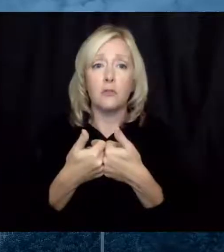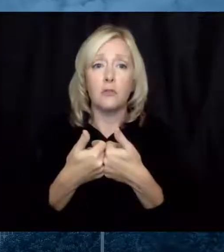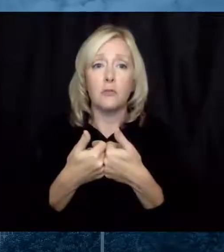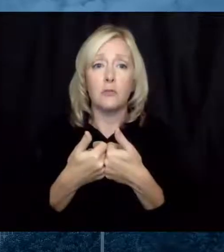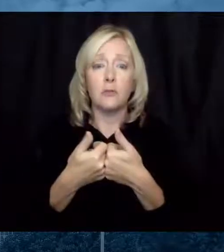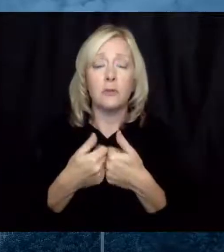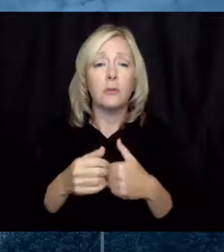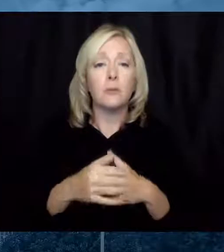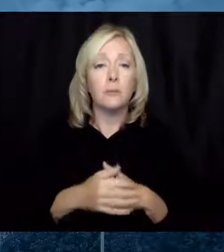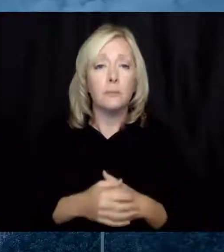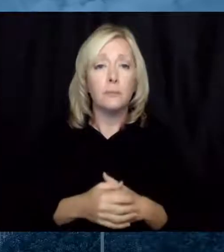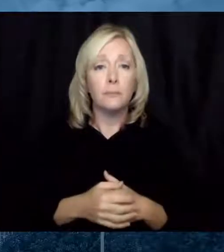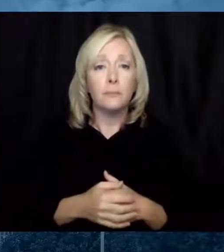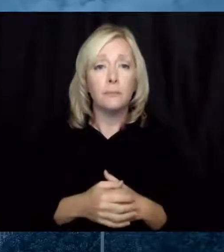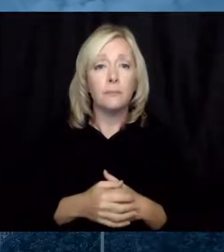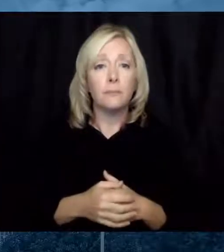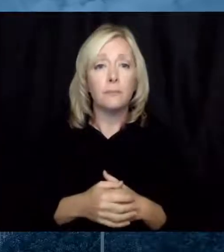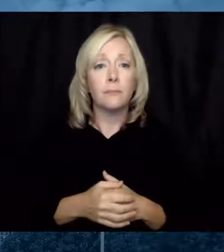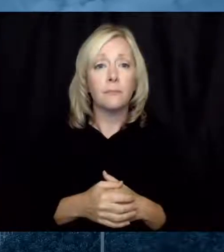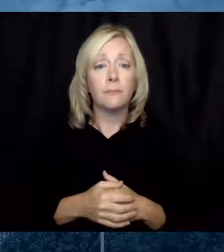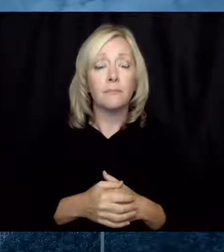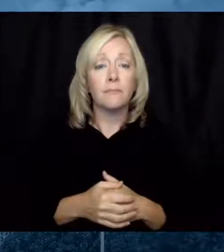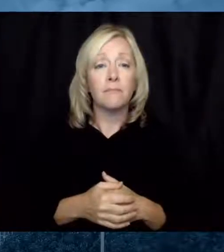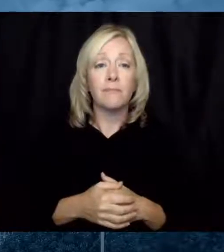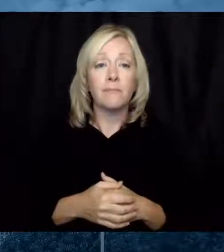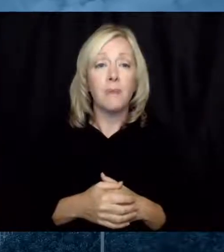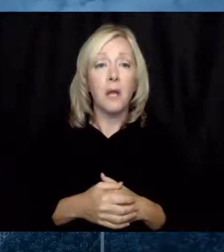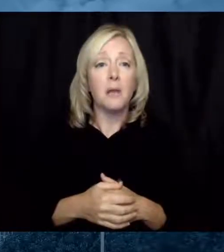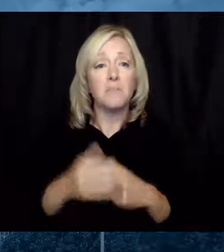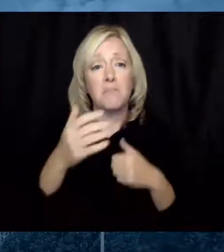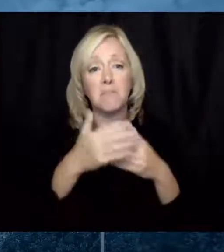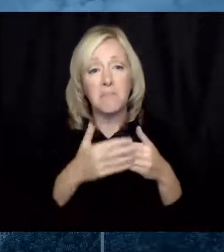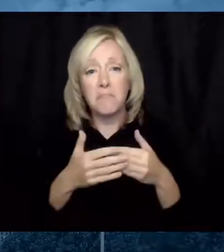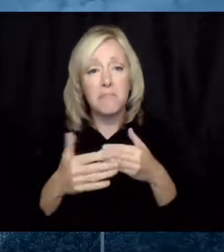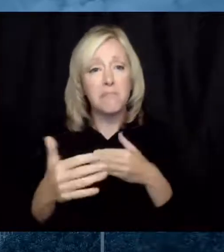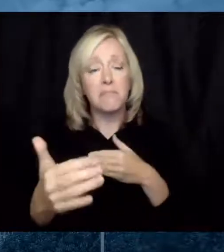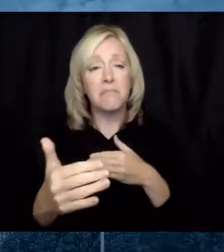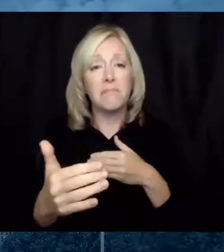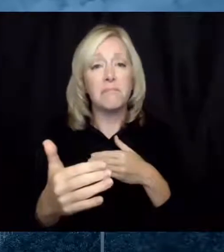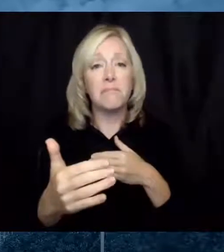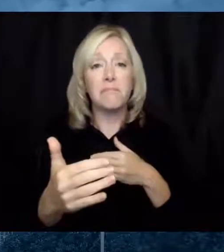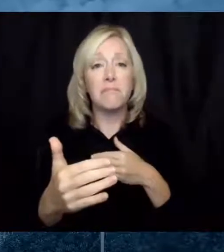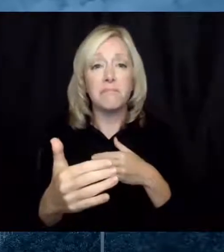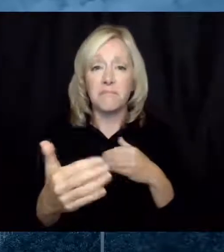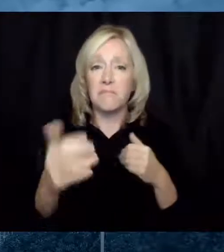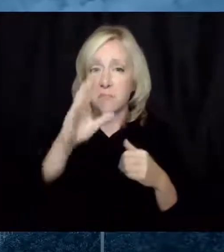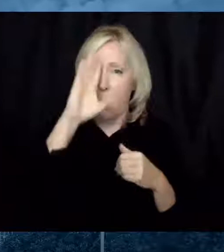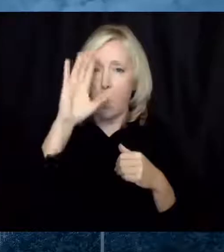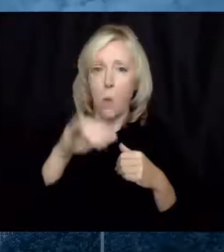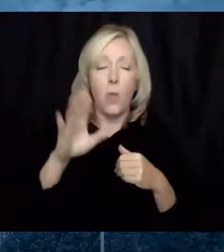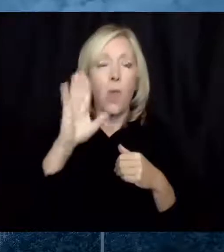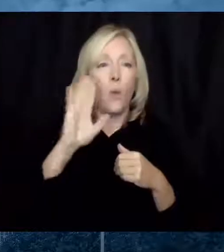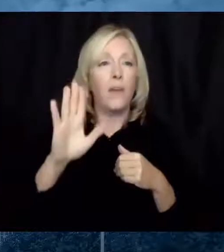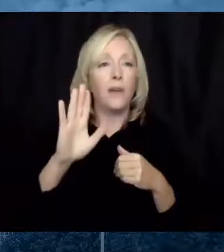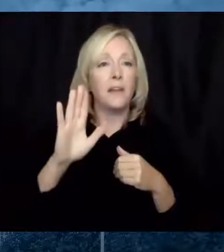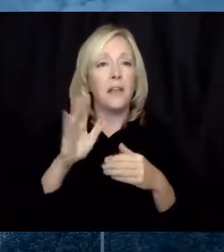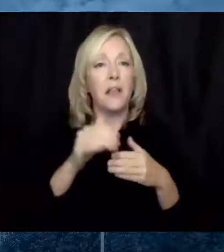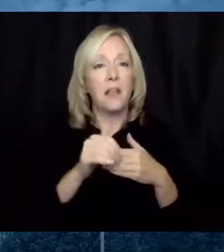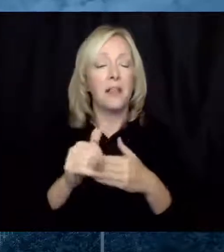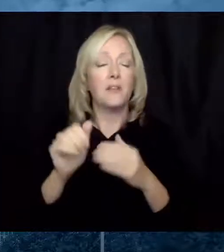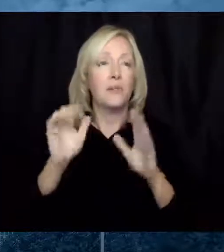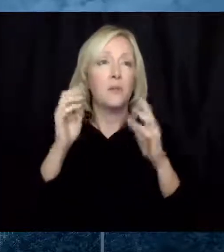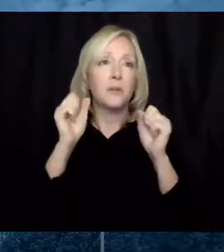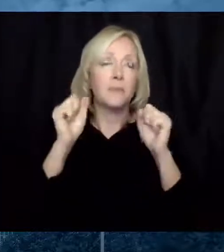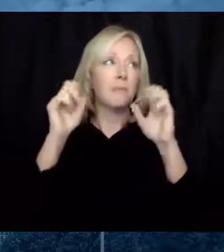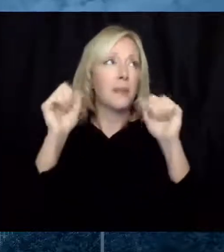But in the long run, it will be a tremendous opportunity for so many Delawareans, and I want to thank